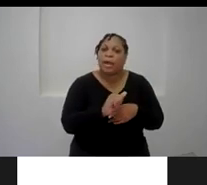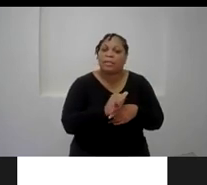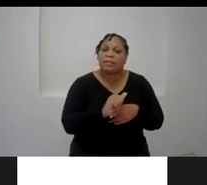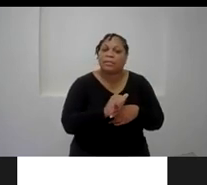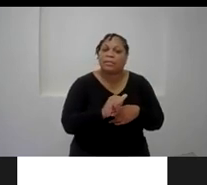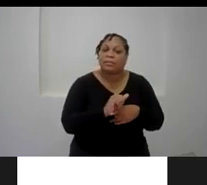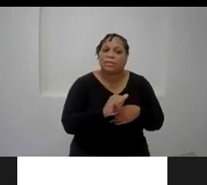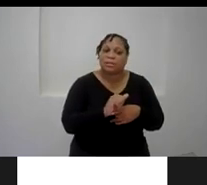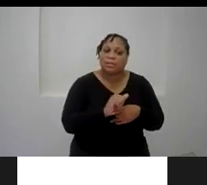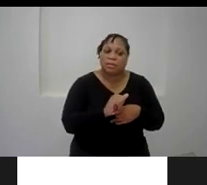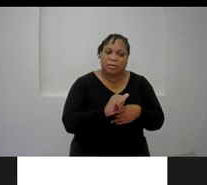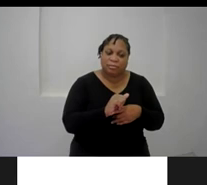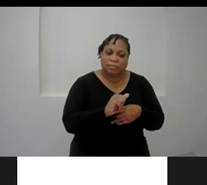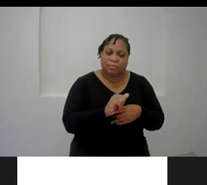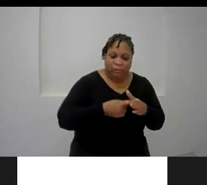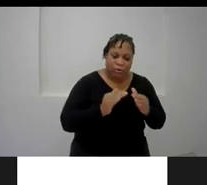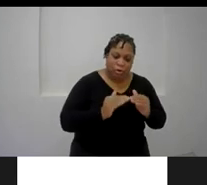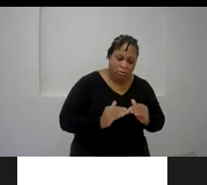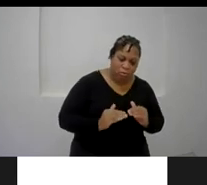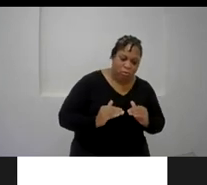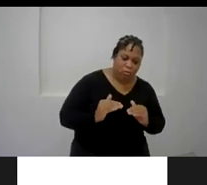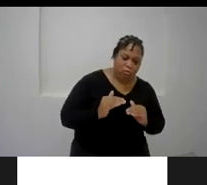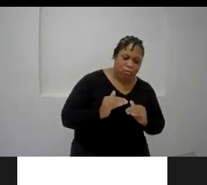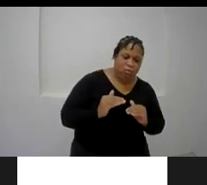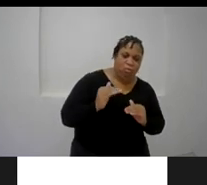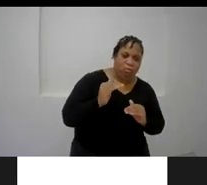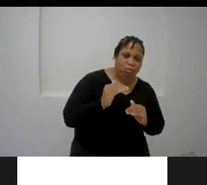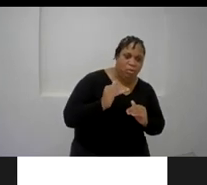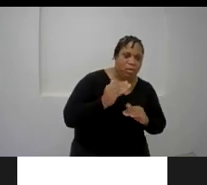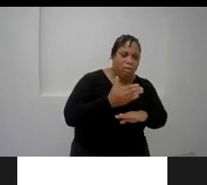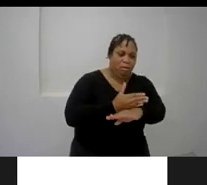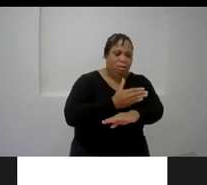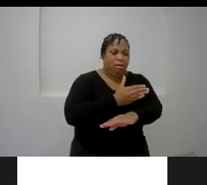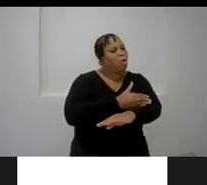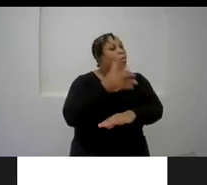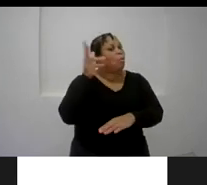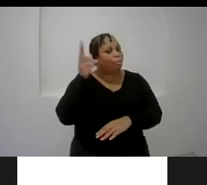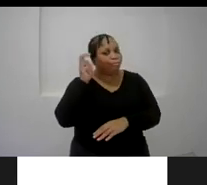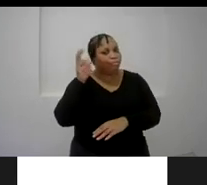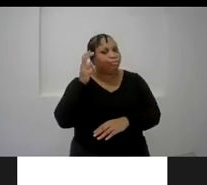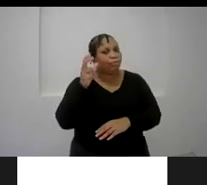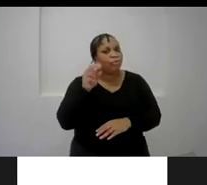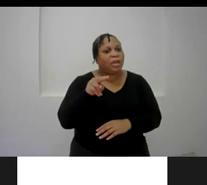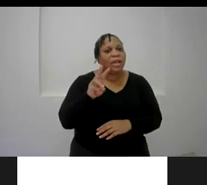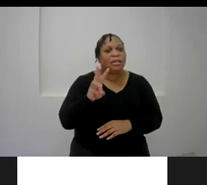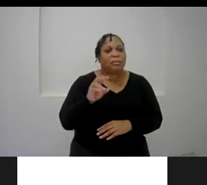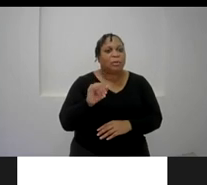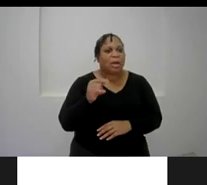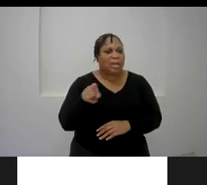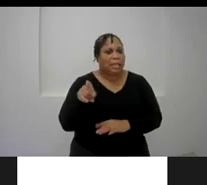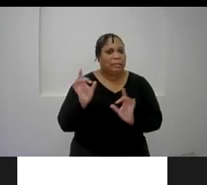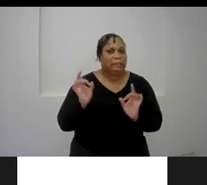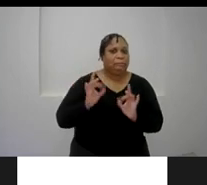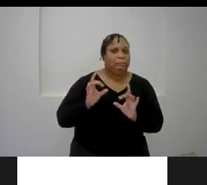blocks. We were hearing from some of the people at MWI that they didn't like the